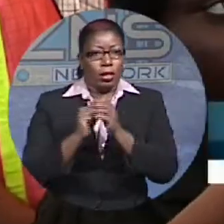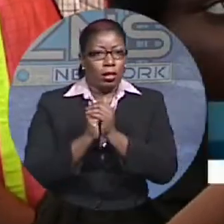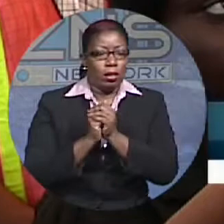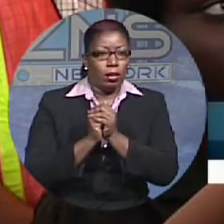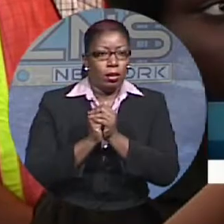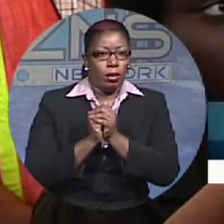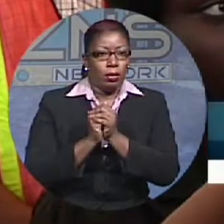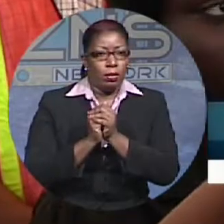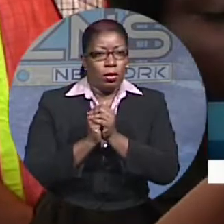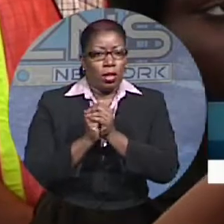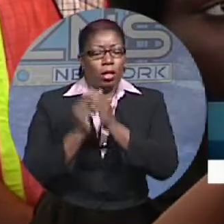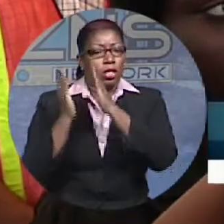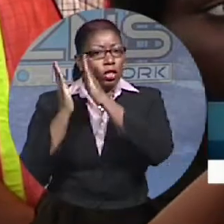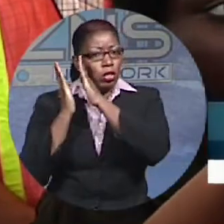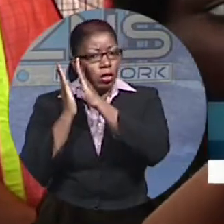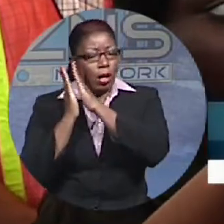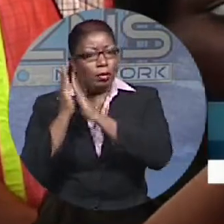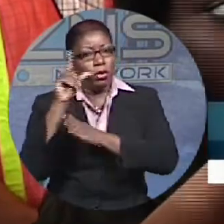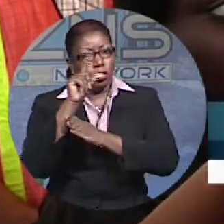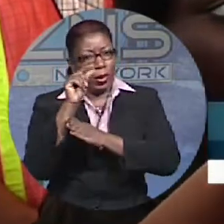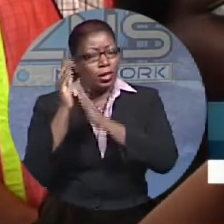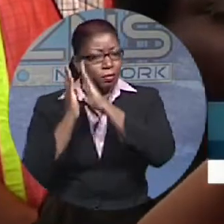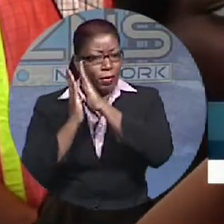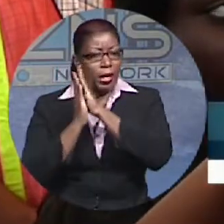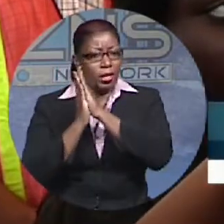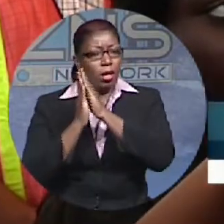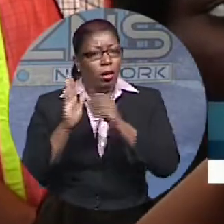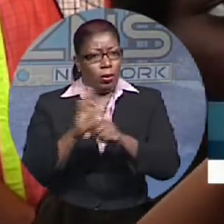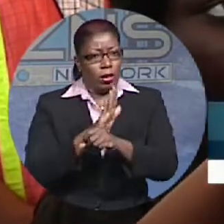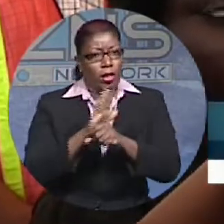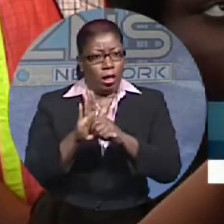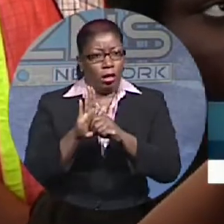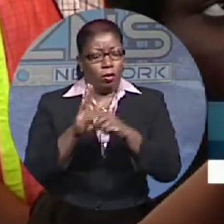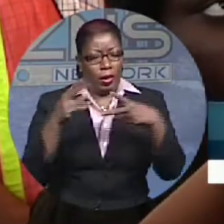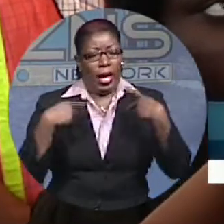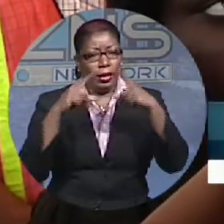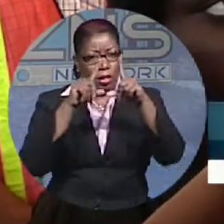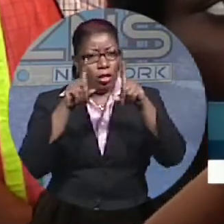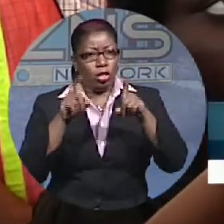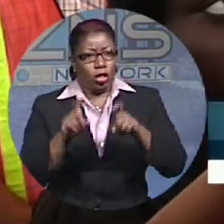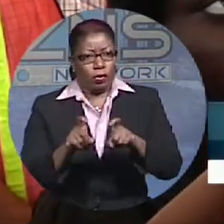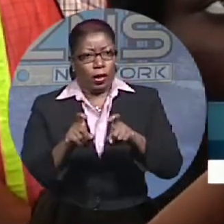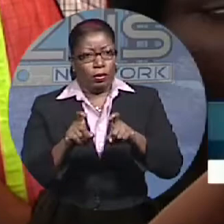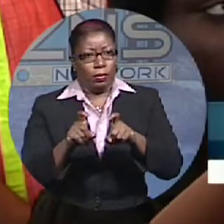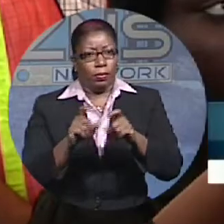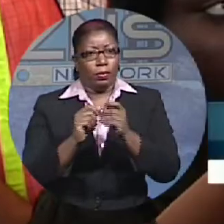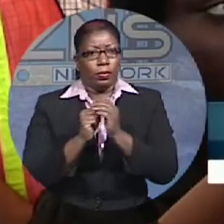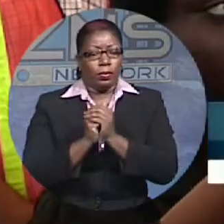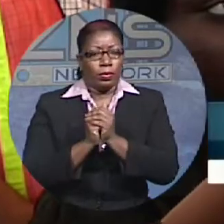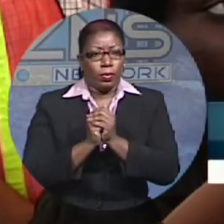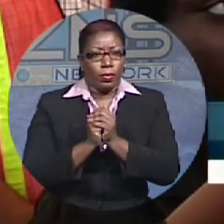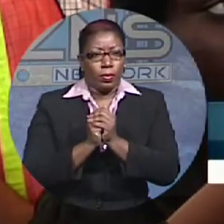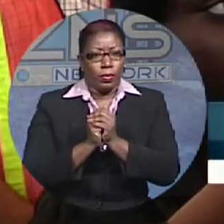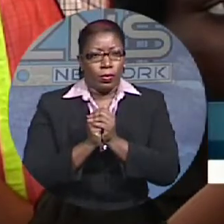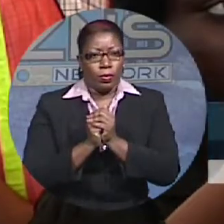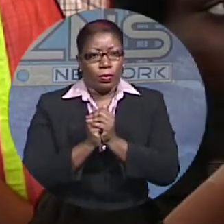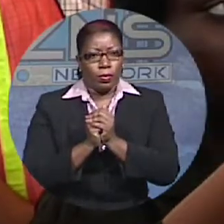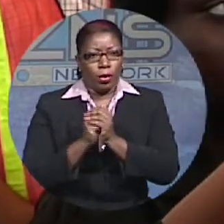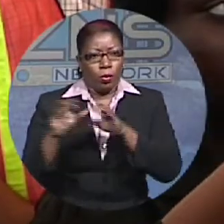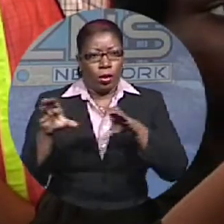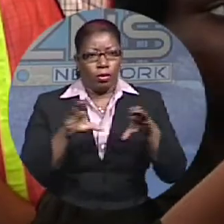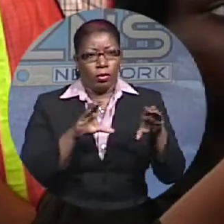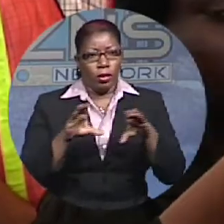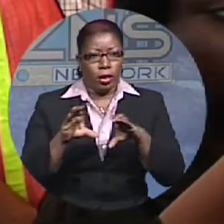adequate. We would have done disease distribution survey. We have done utilization survey, we have